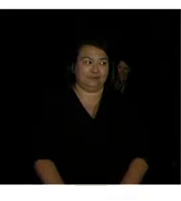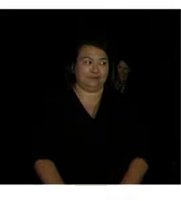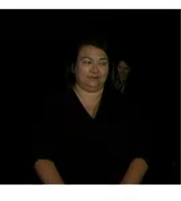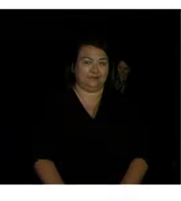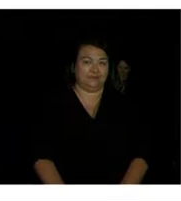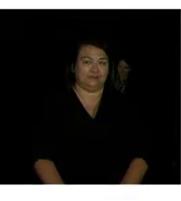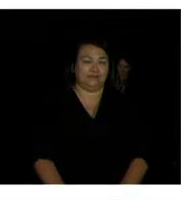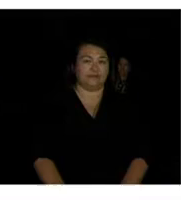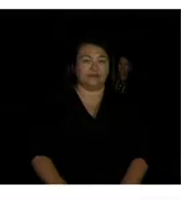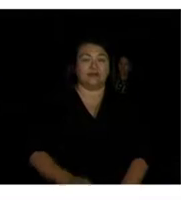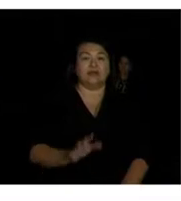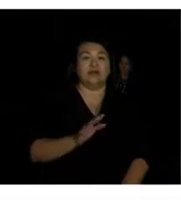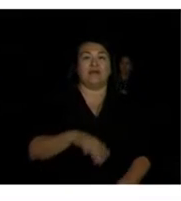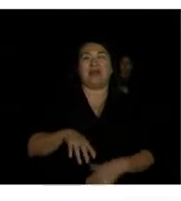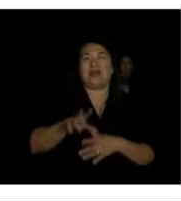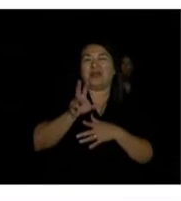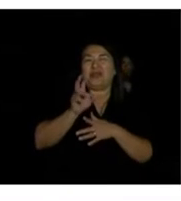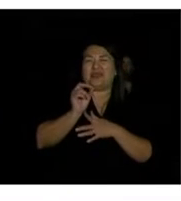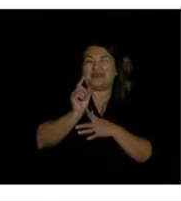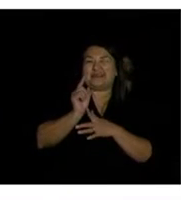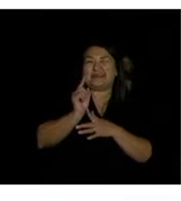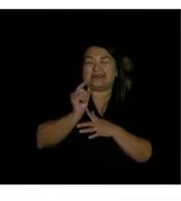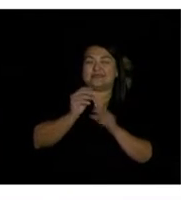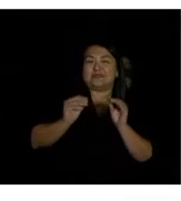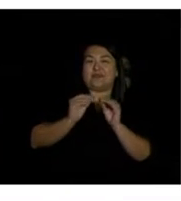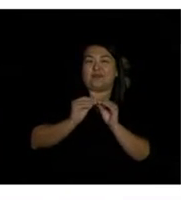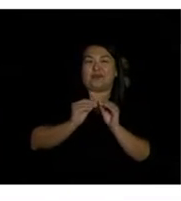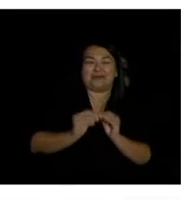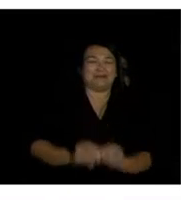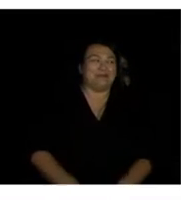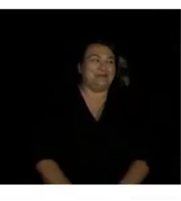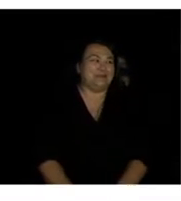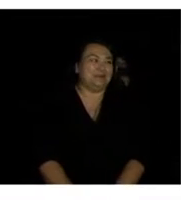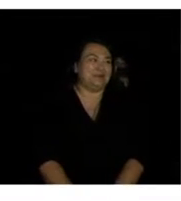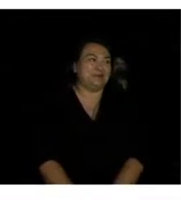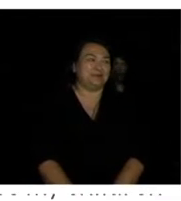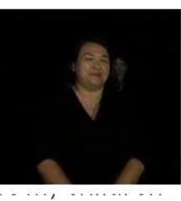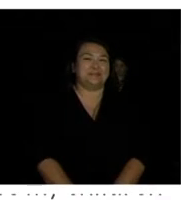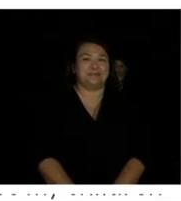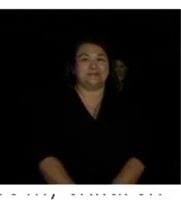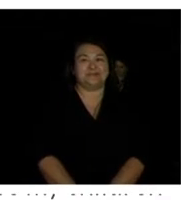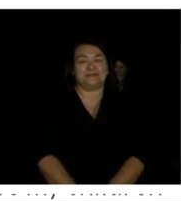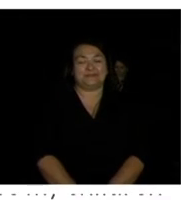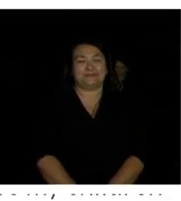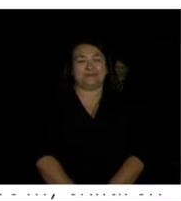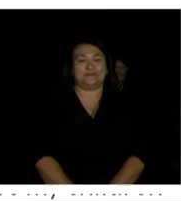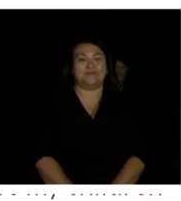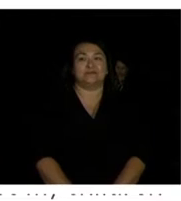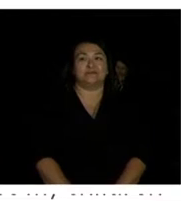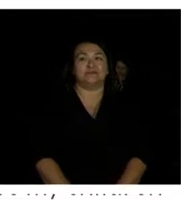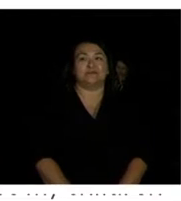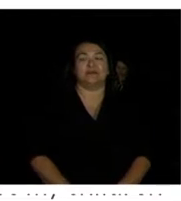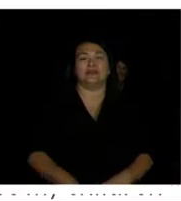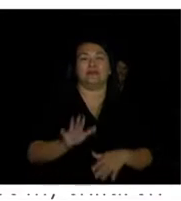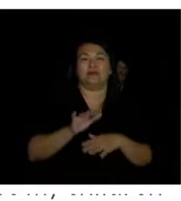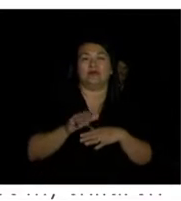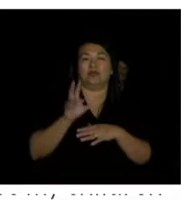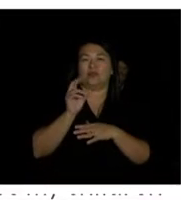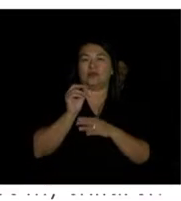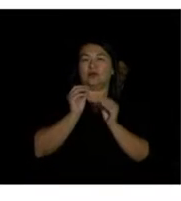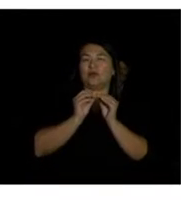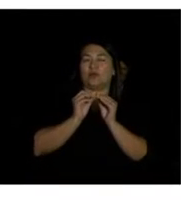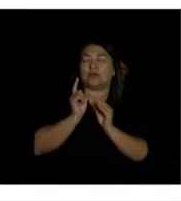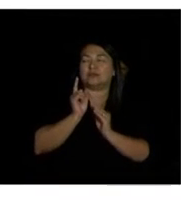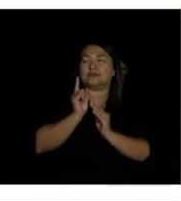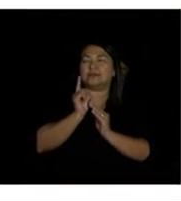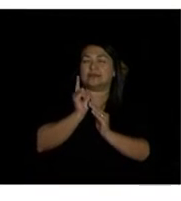Okay, we're gonna give you about 30 more seconds. Make sure that the ratings. Right. We're going to give you about 30 more seconds